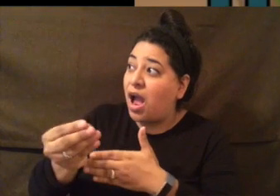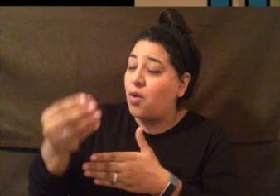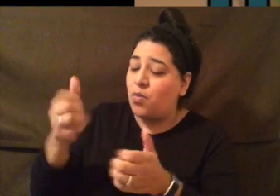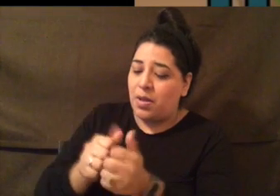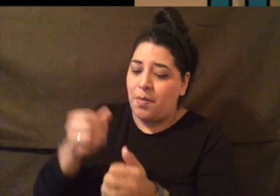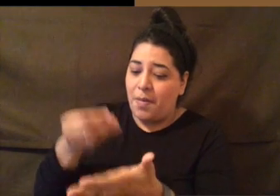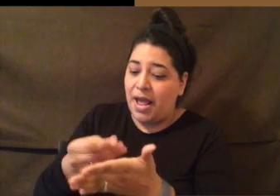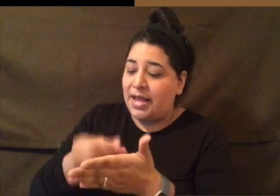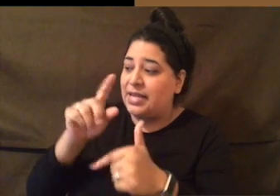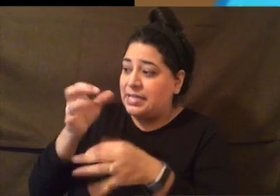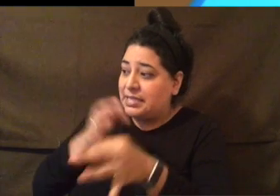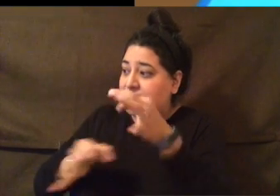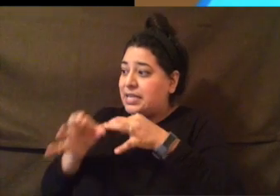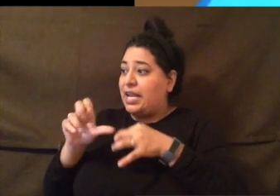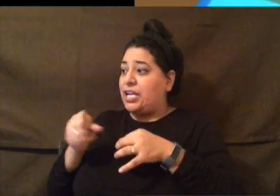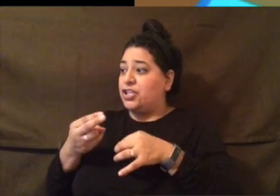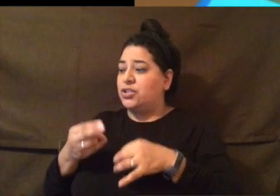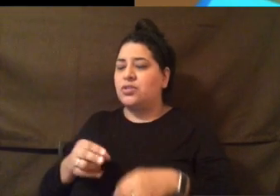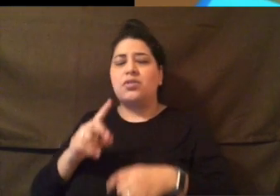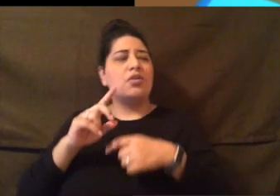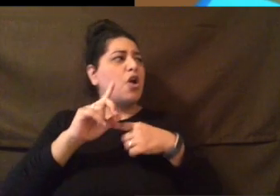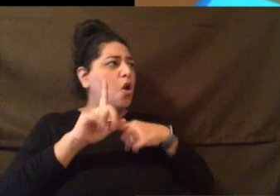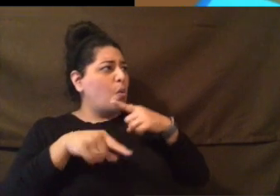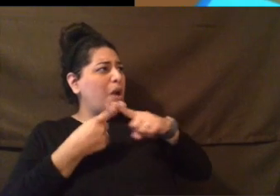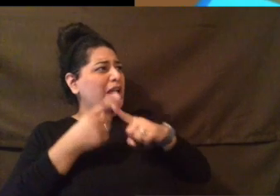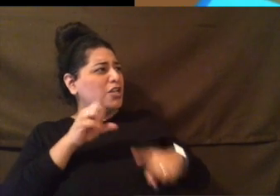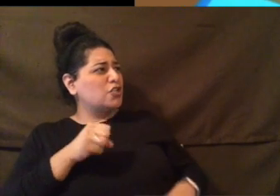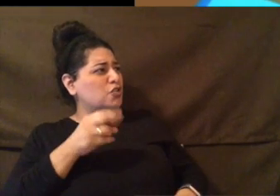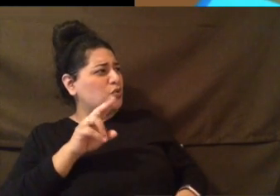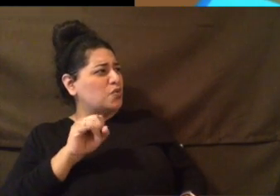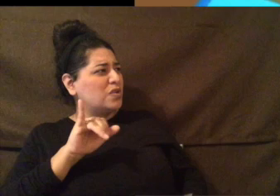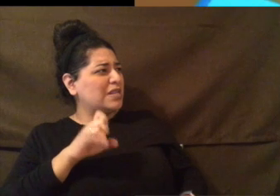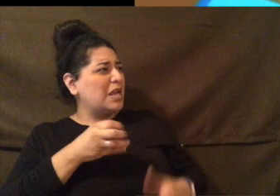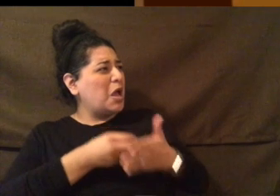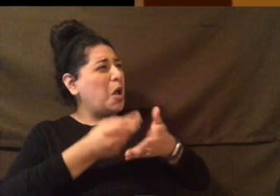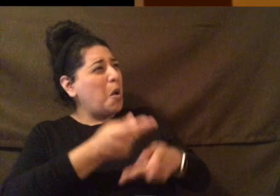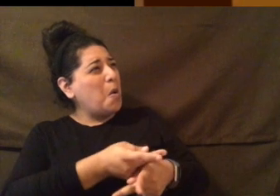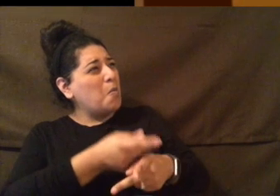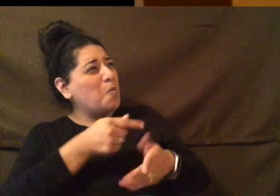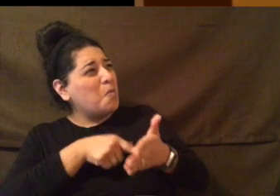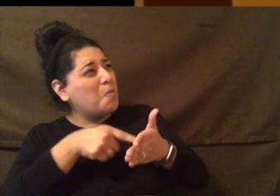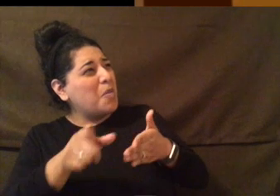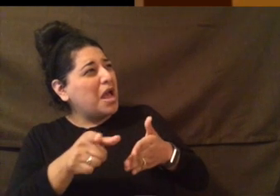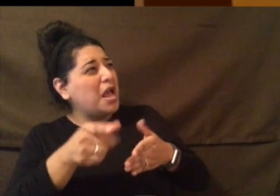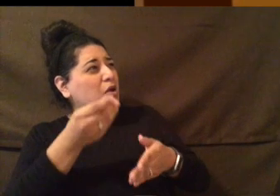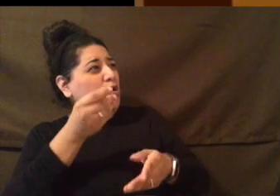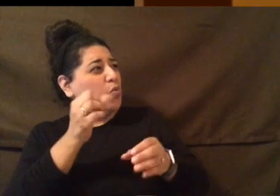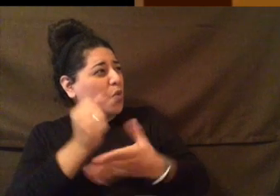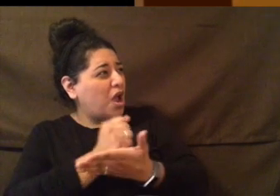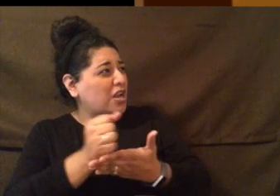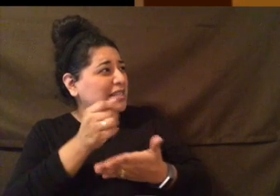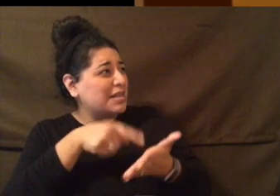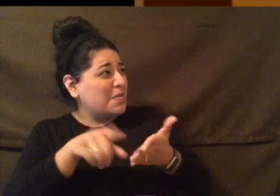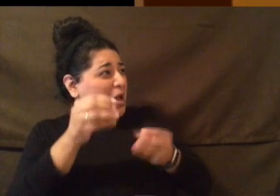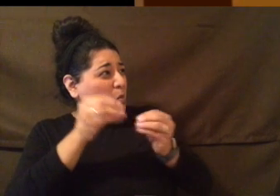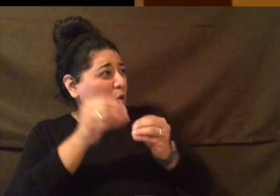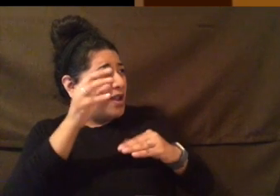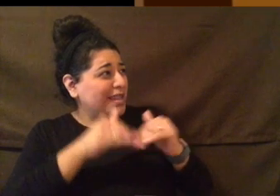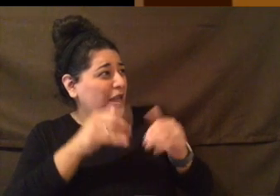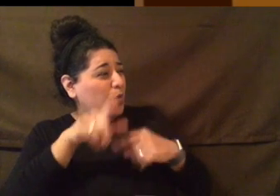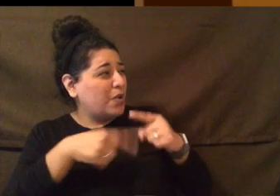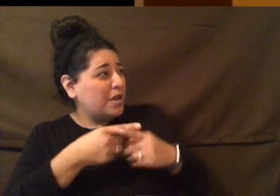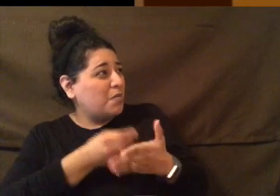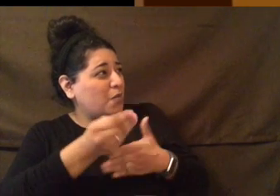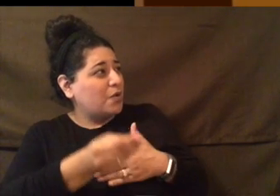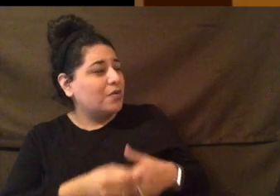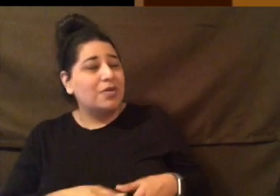So when Susie uses her credit card, she's paying more for what she buys? Well, actually, the card I use takes